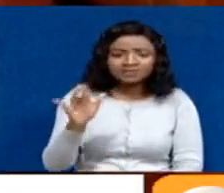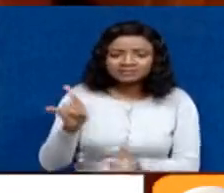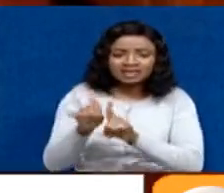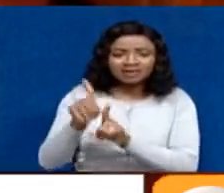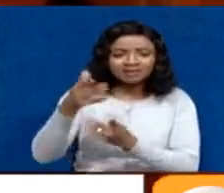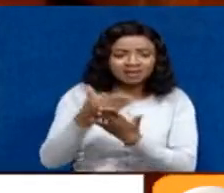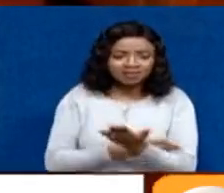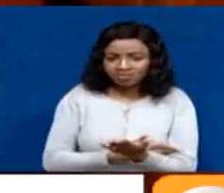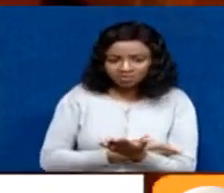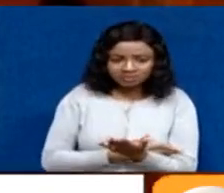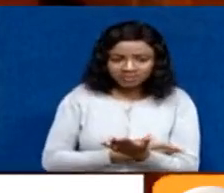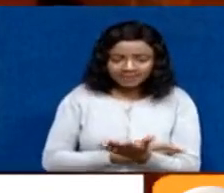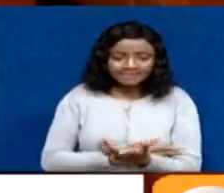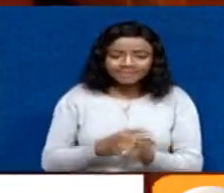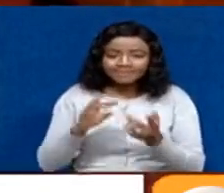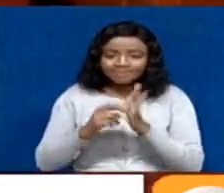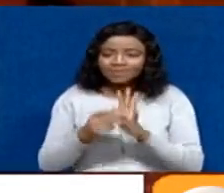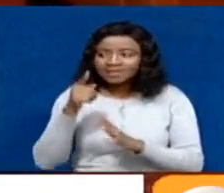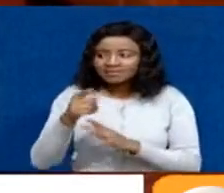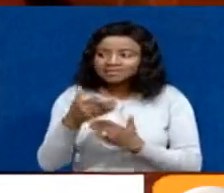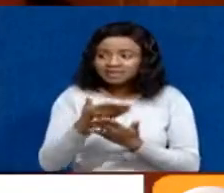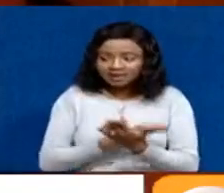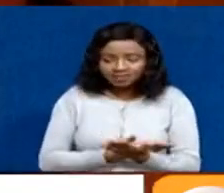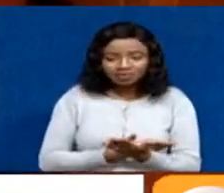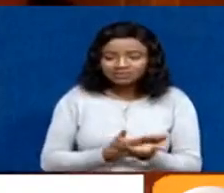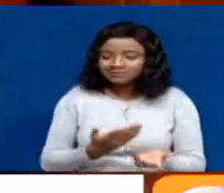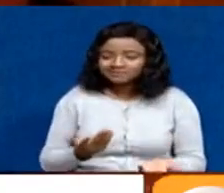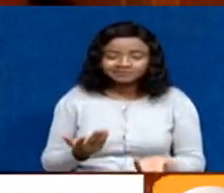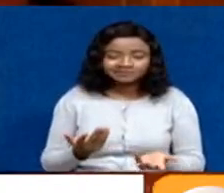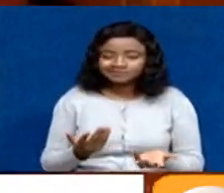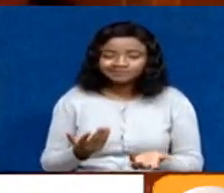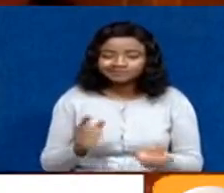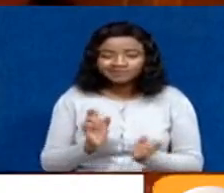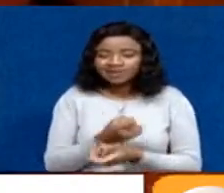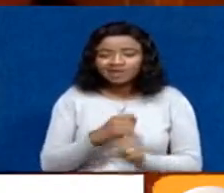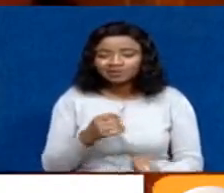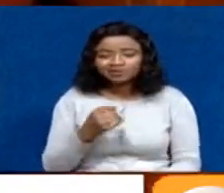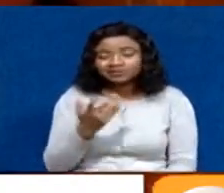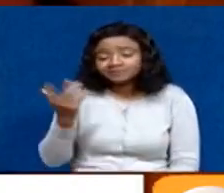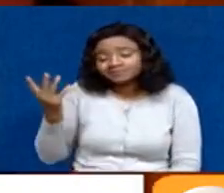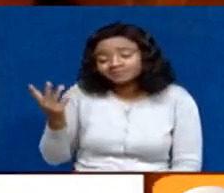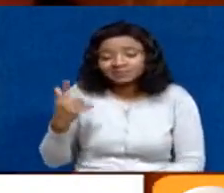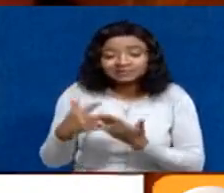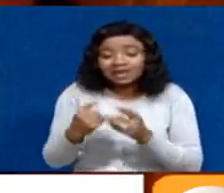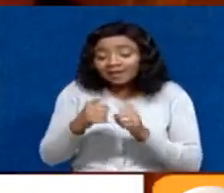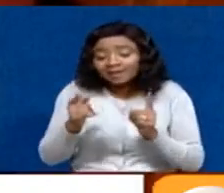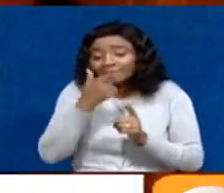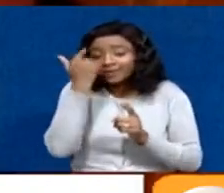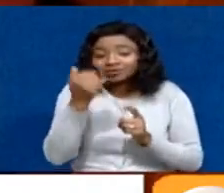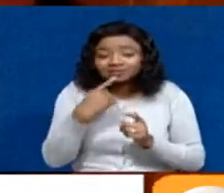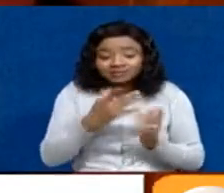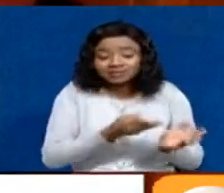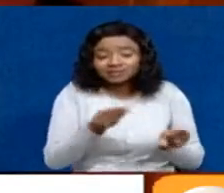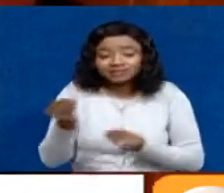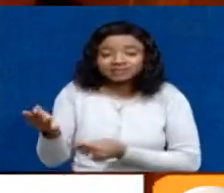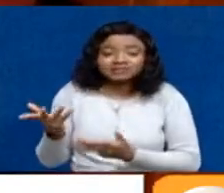mundane. It was a report that is it cannot be even good taken to account the assembly. But since he has imputed